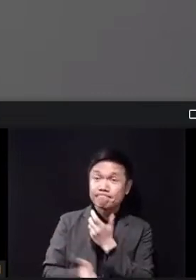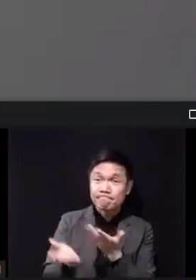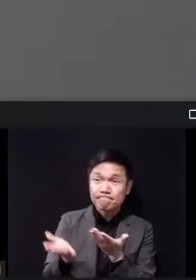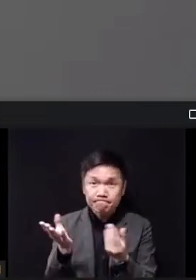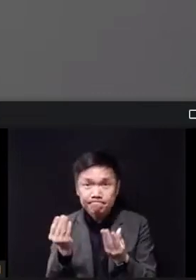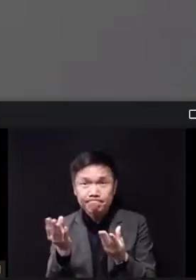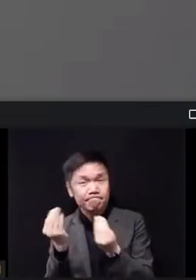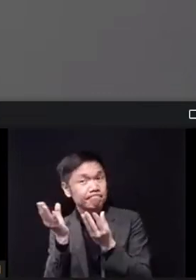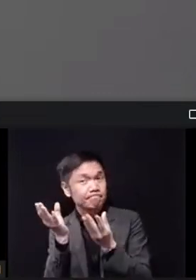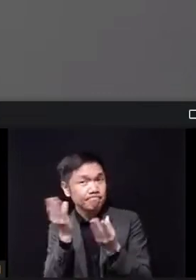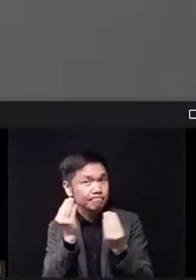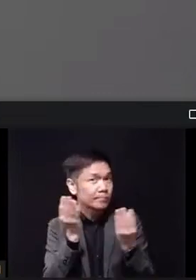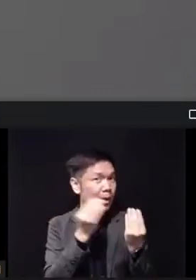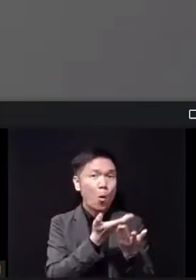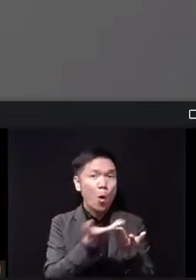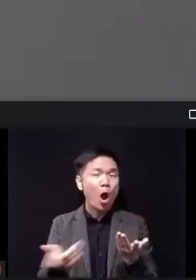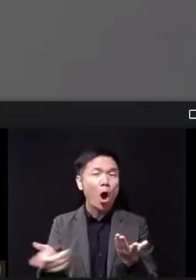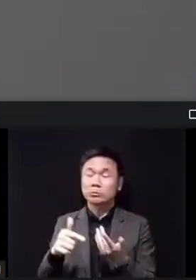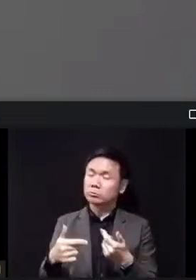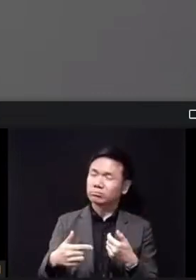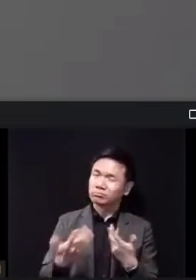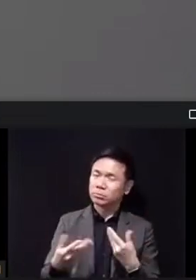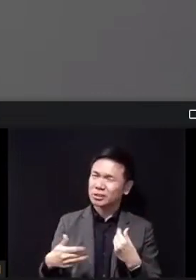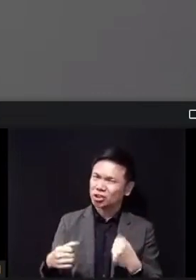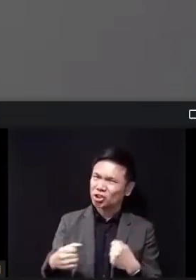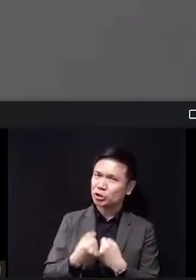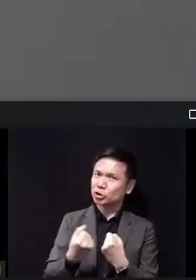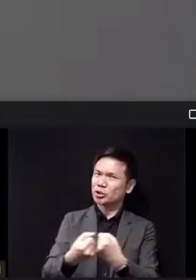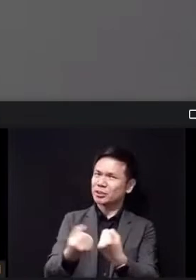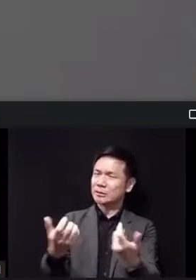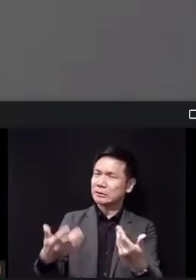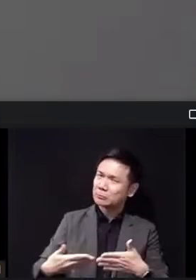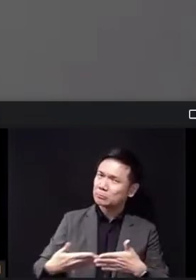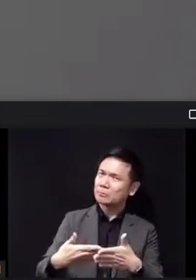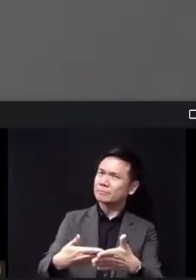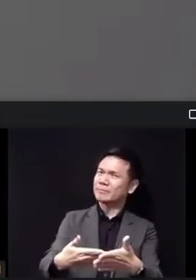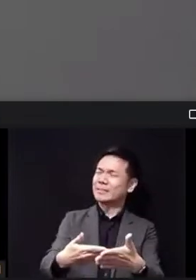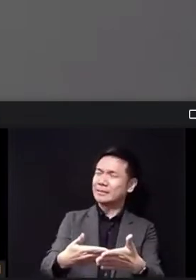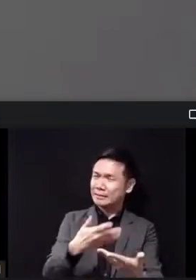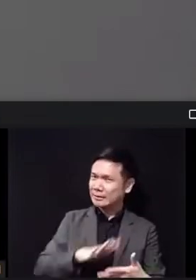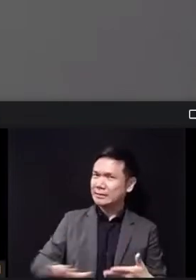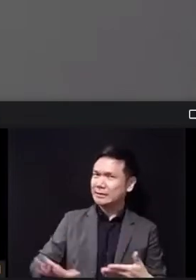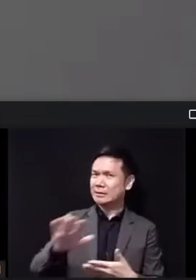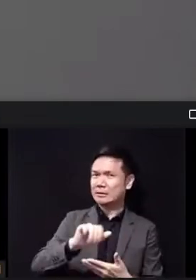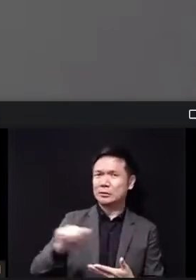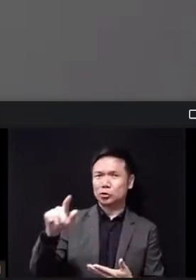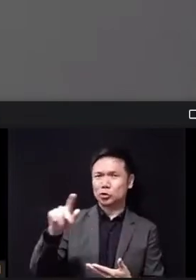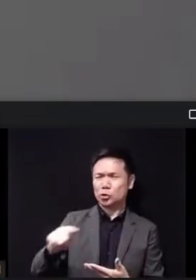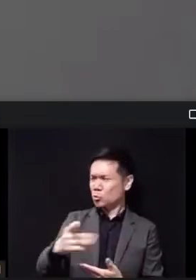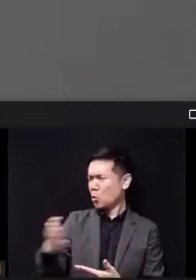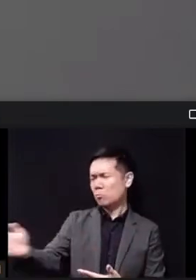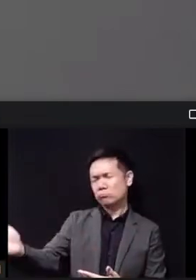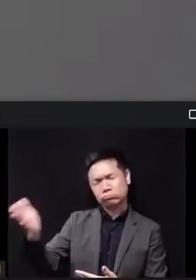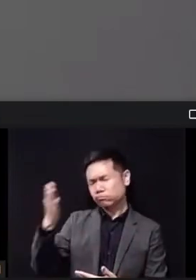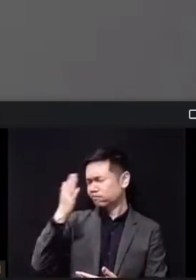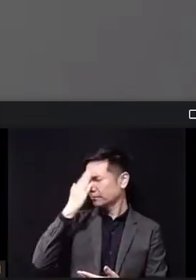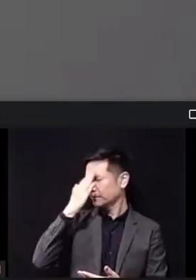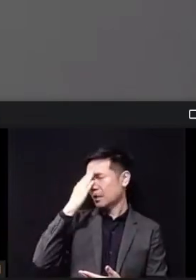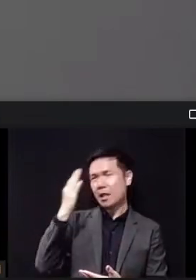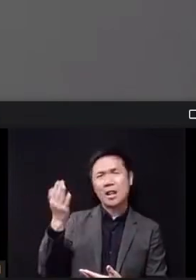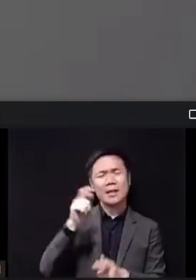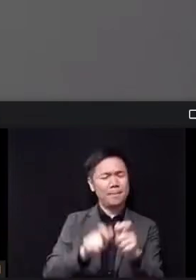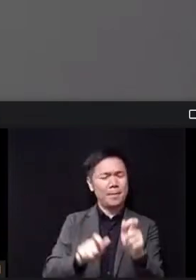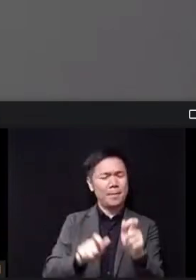of challenges facing the region. And you know them well.